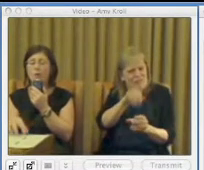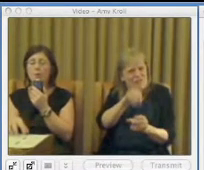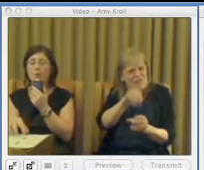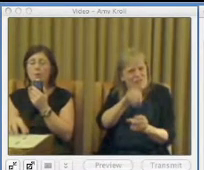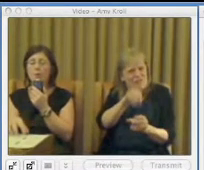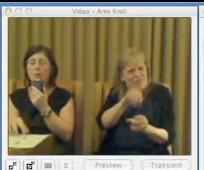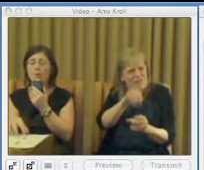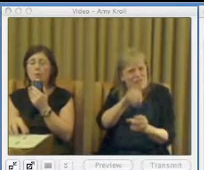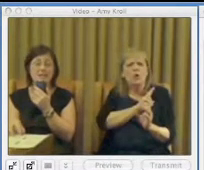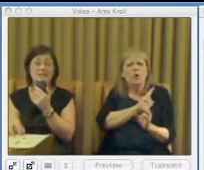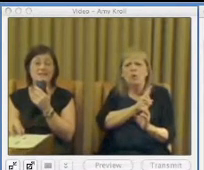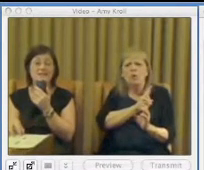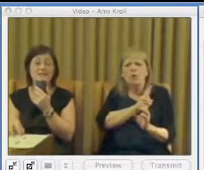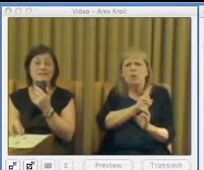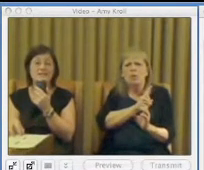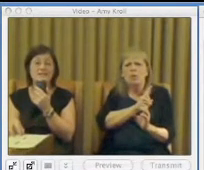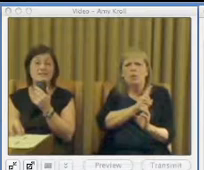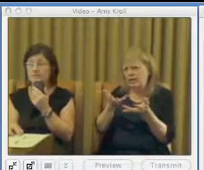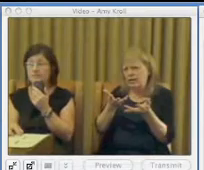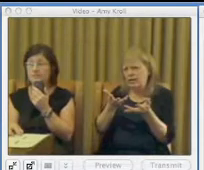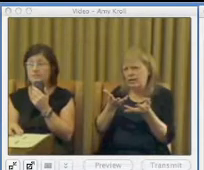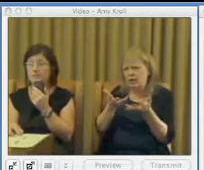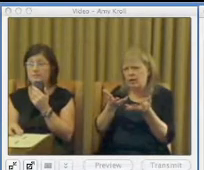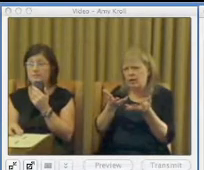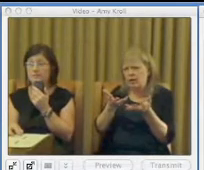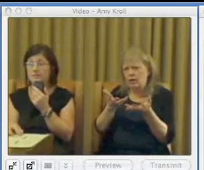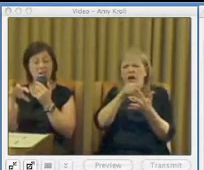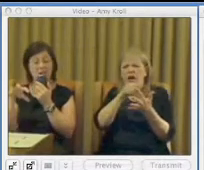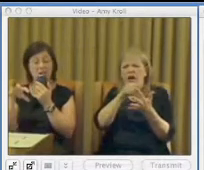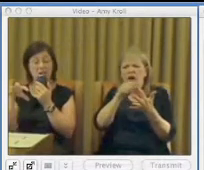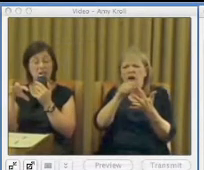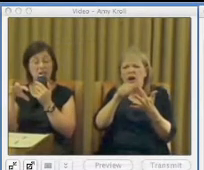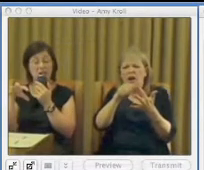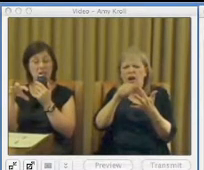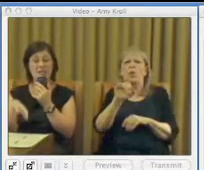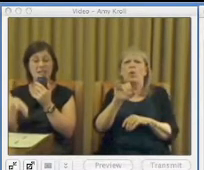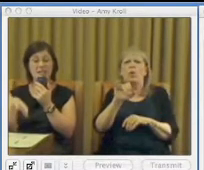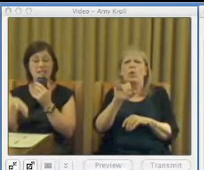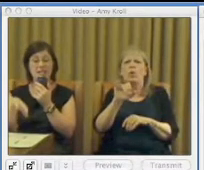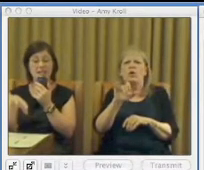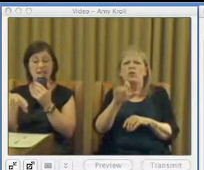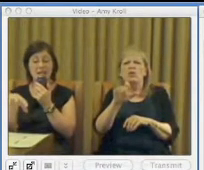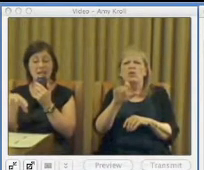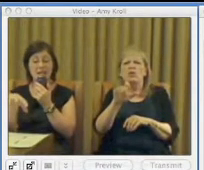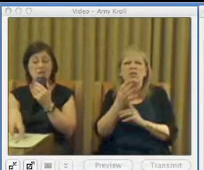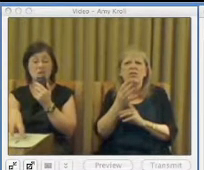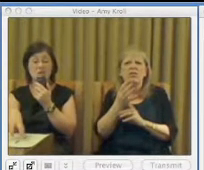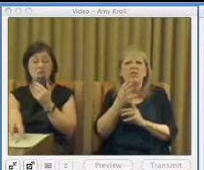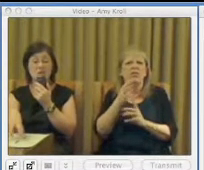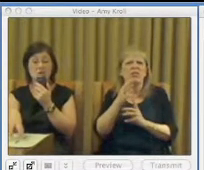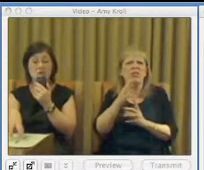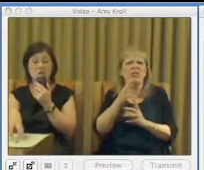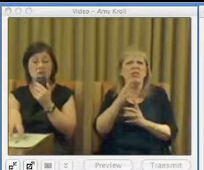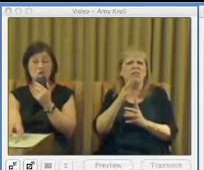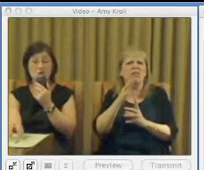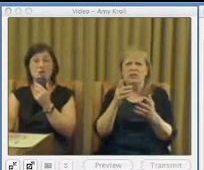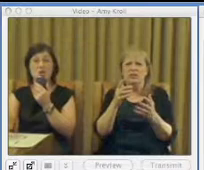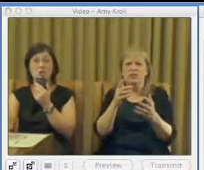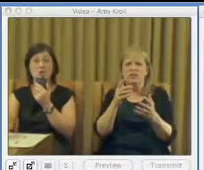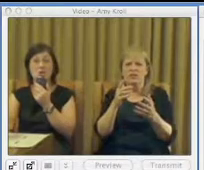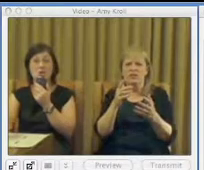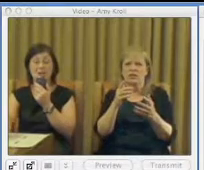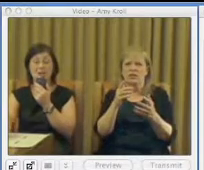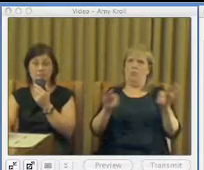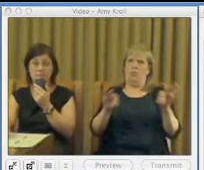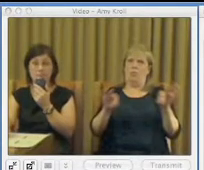social, cultural and institutional context. So the interpreter is integral and ensuring that the